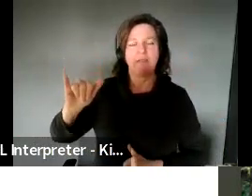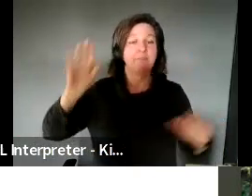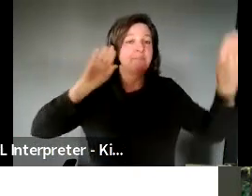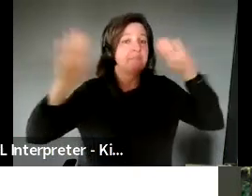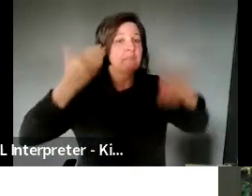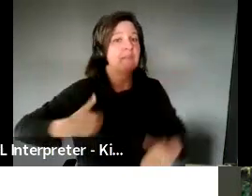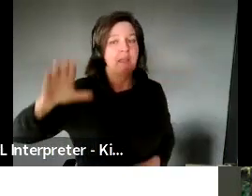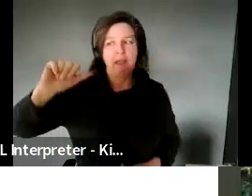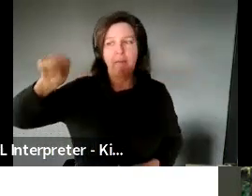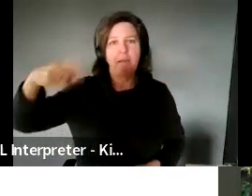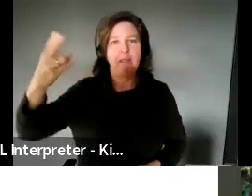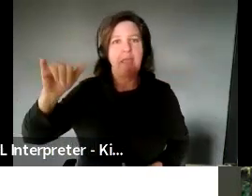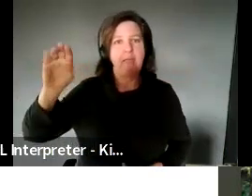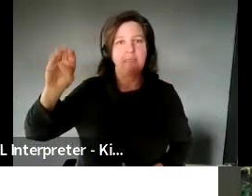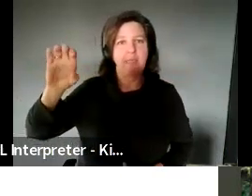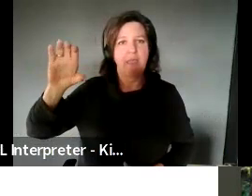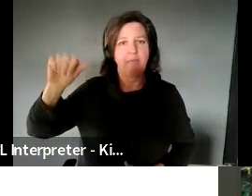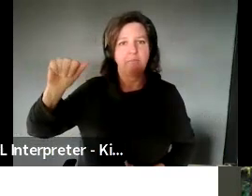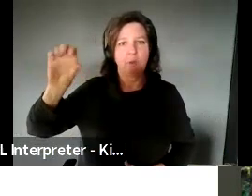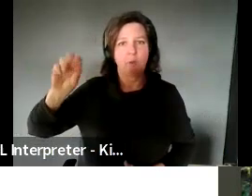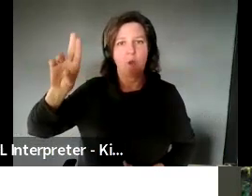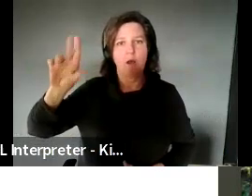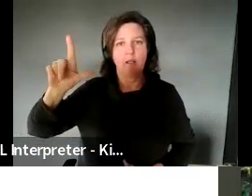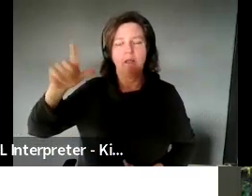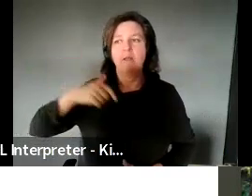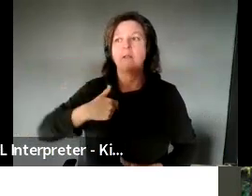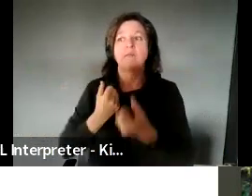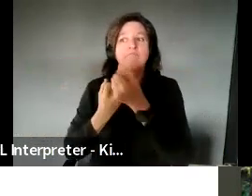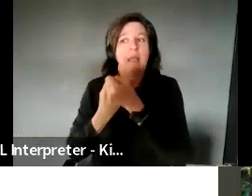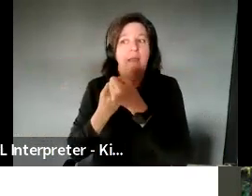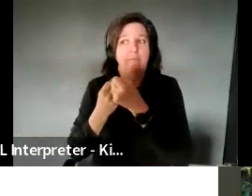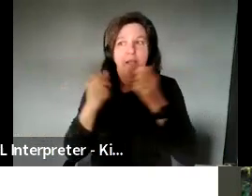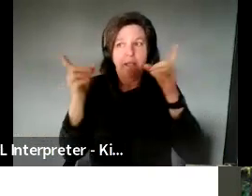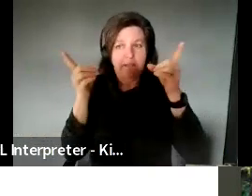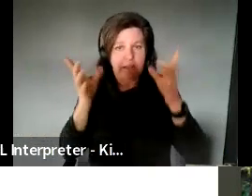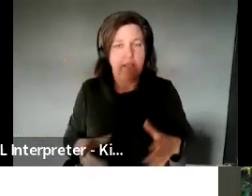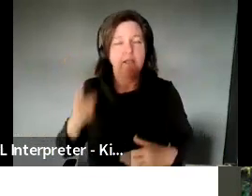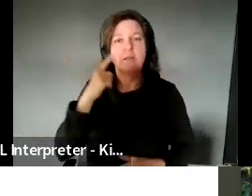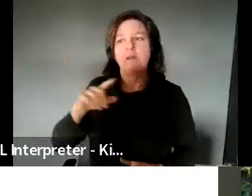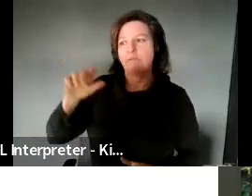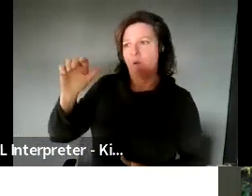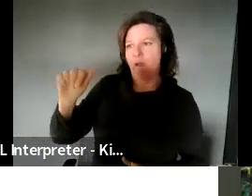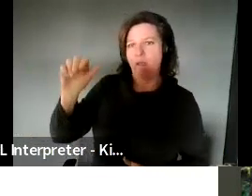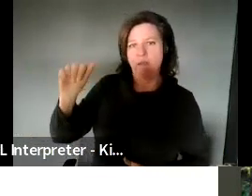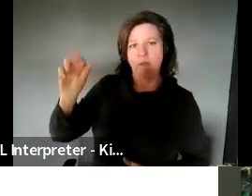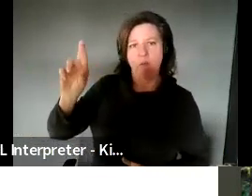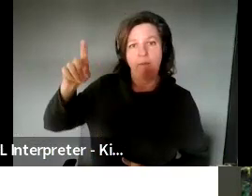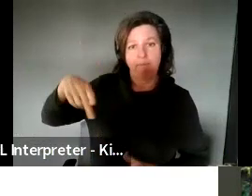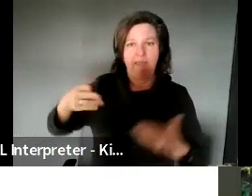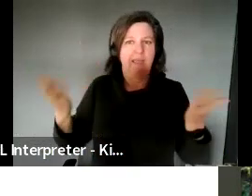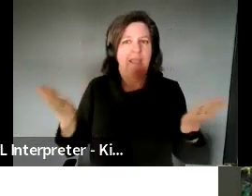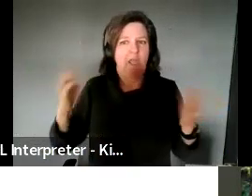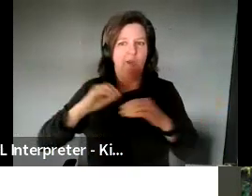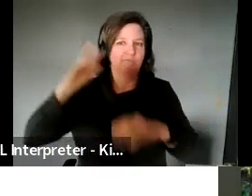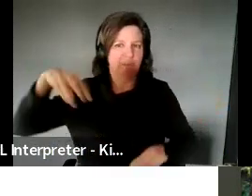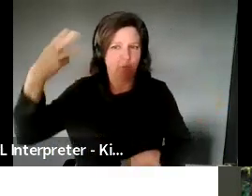am Kathy McCall. I am the Advocacy Director for AARP here in Washington